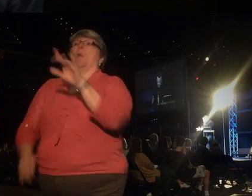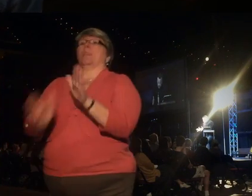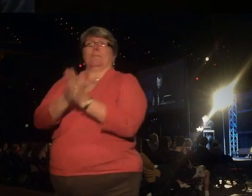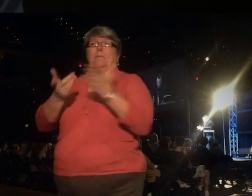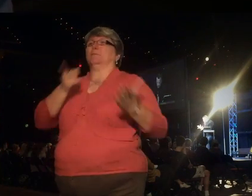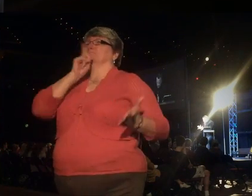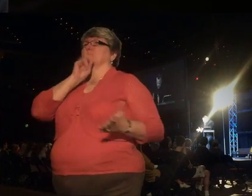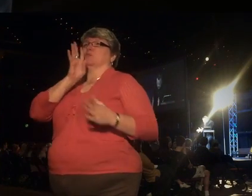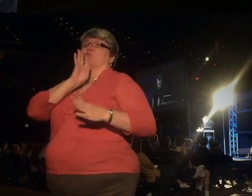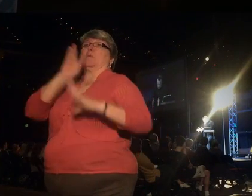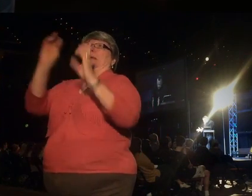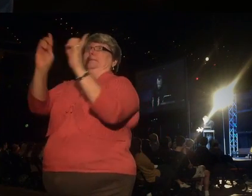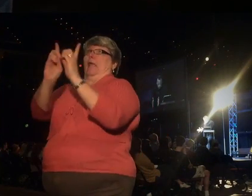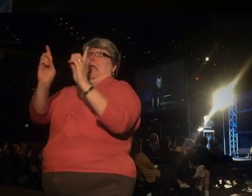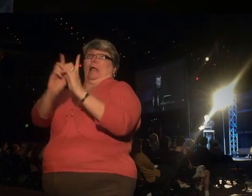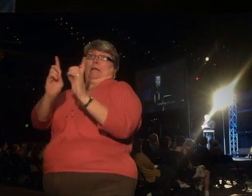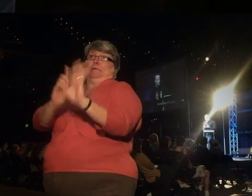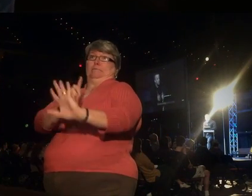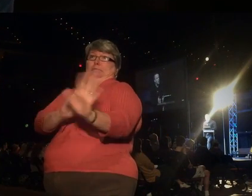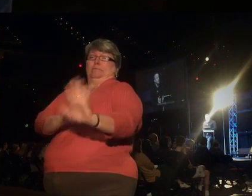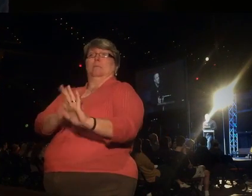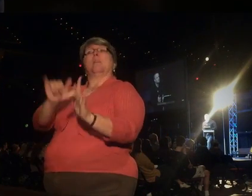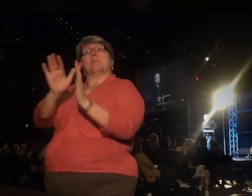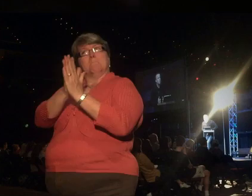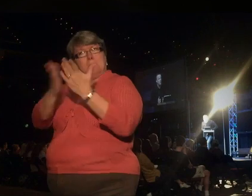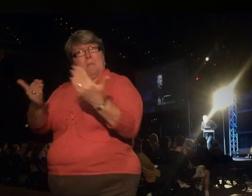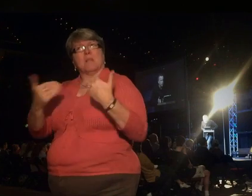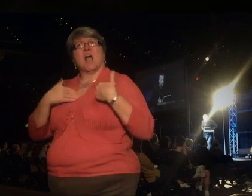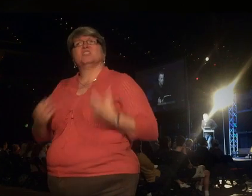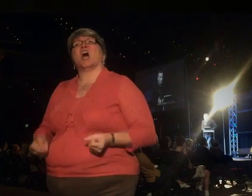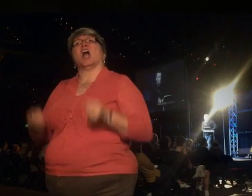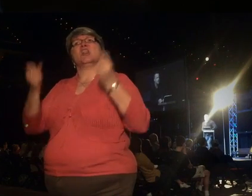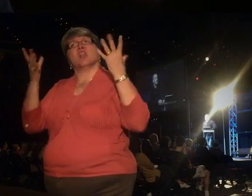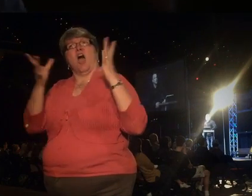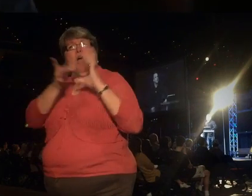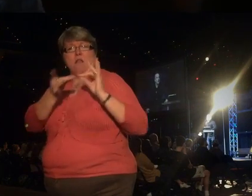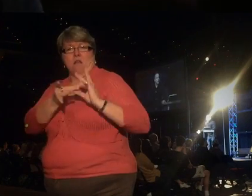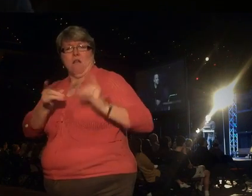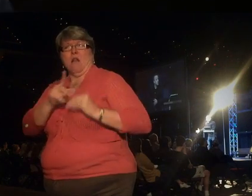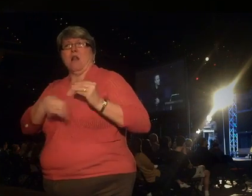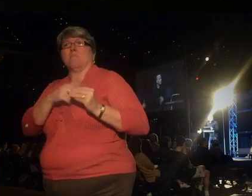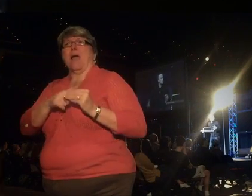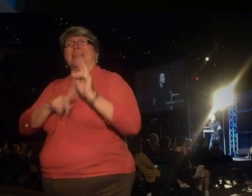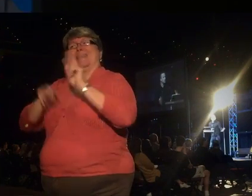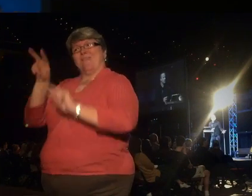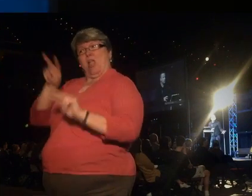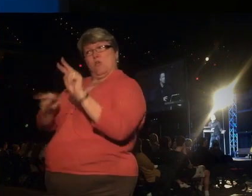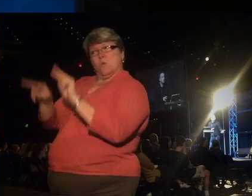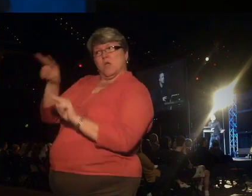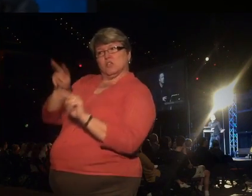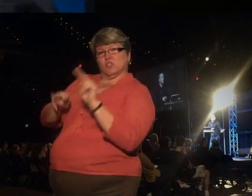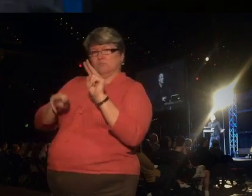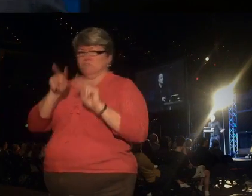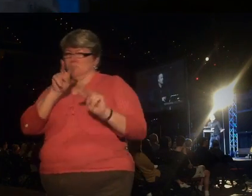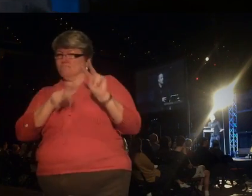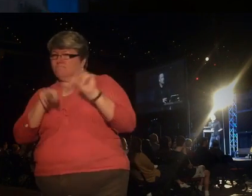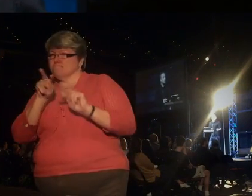No, the Bible does not talk about dating, but the Bible has much to say about